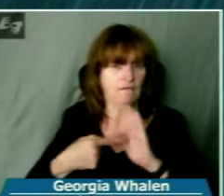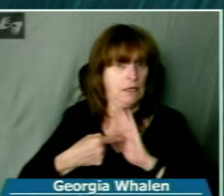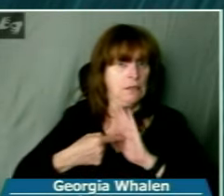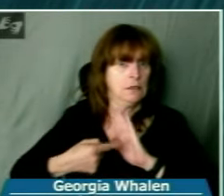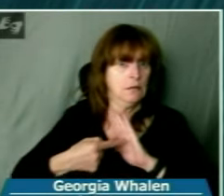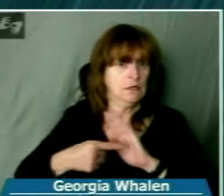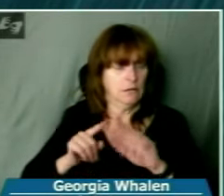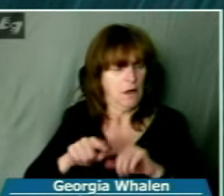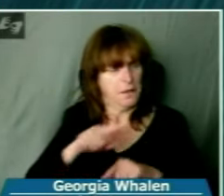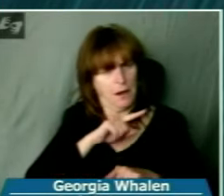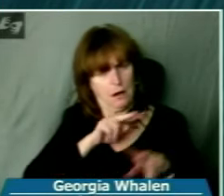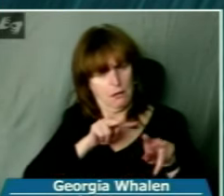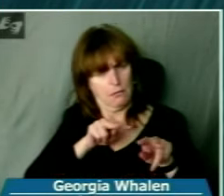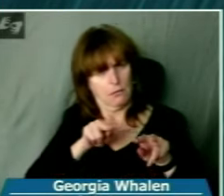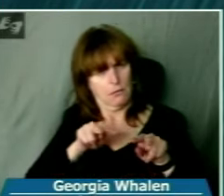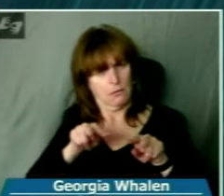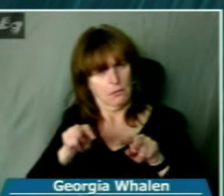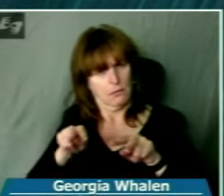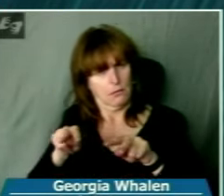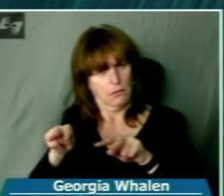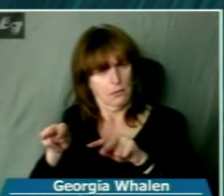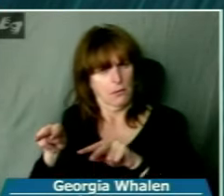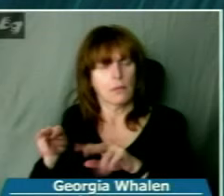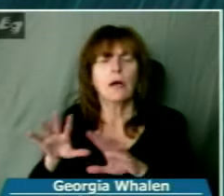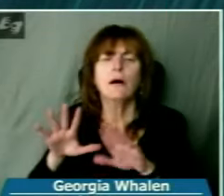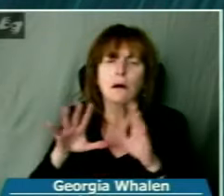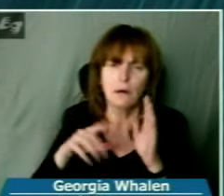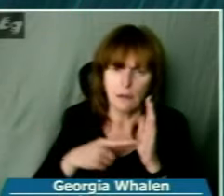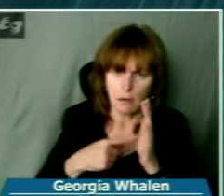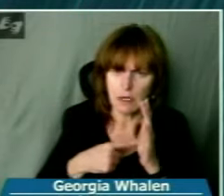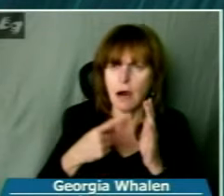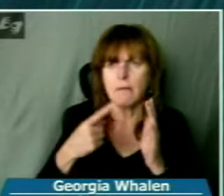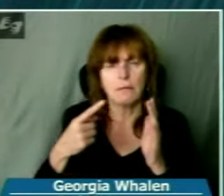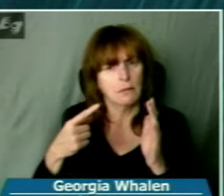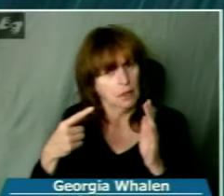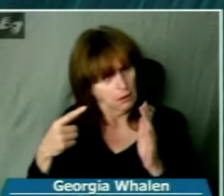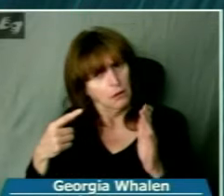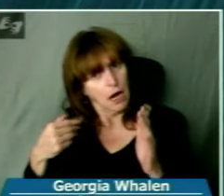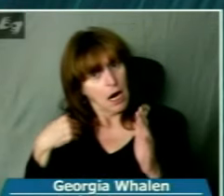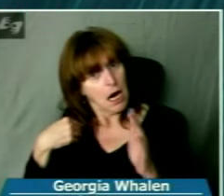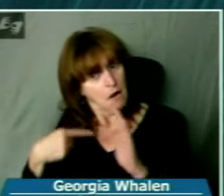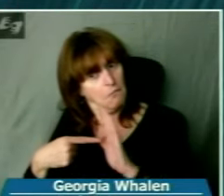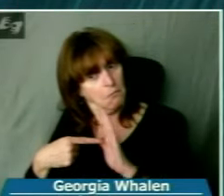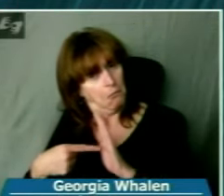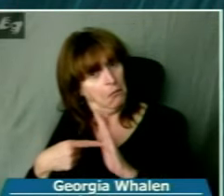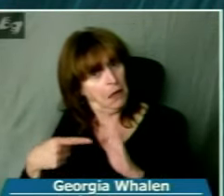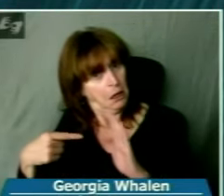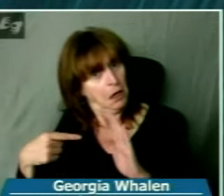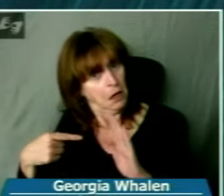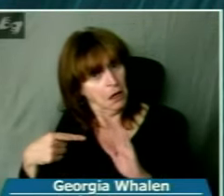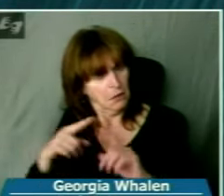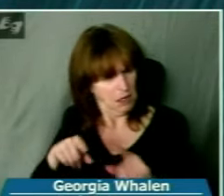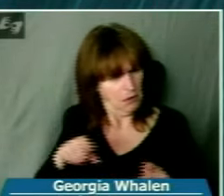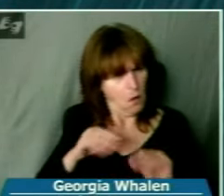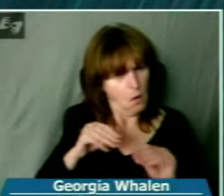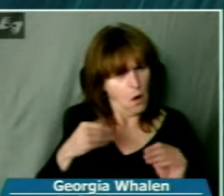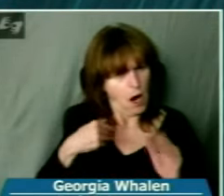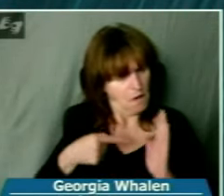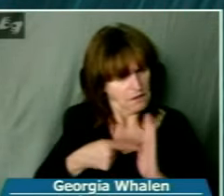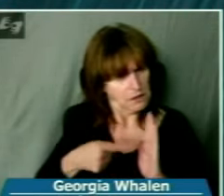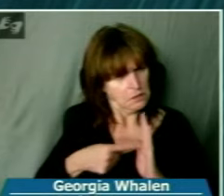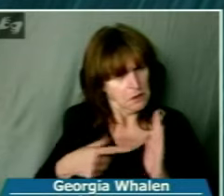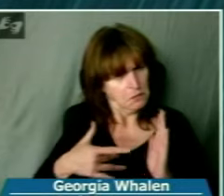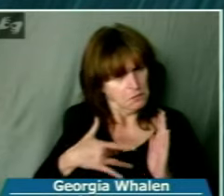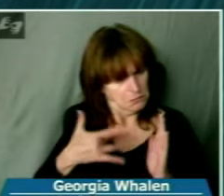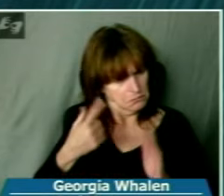positives in the symptomatic group, it was unusual for them to see this in the asymptomatic group. So they gave us a call just to give us a heads up and said, we